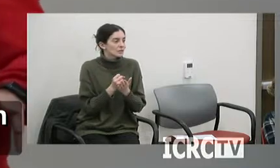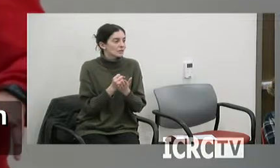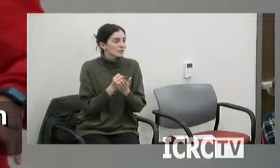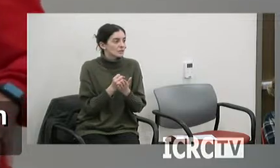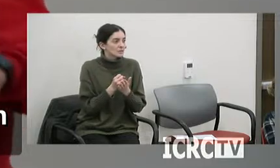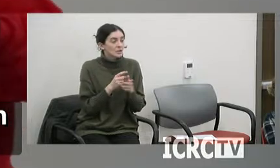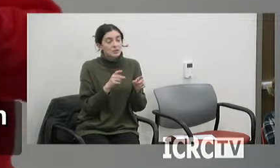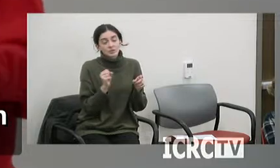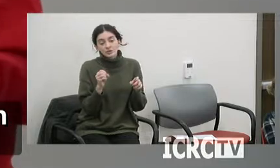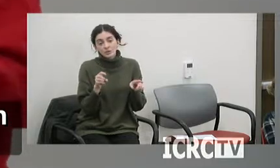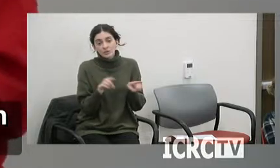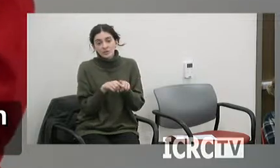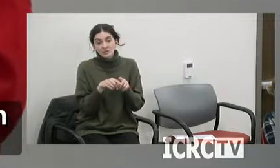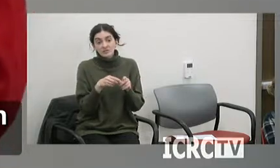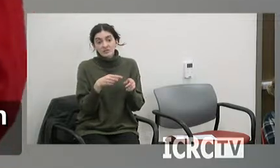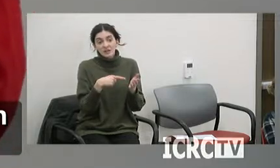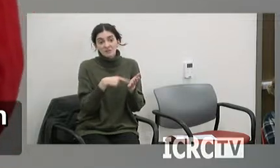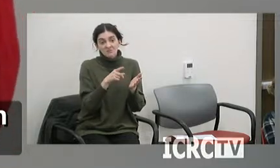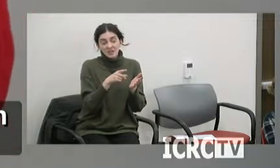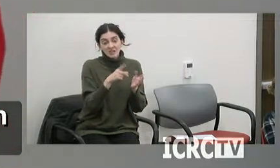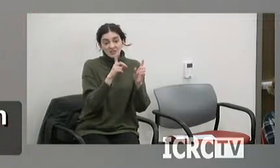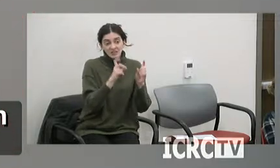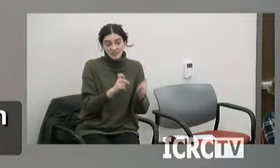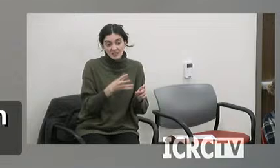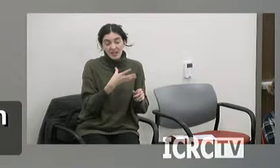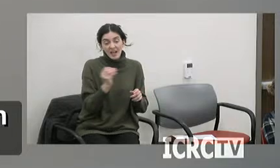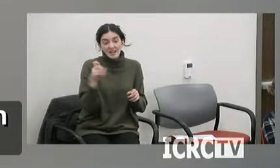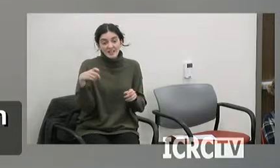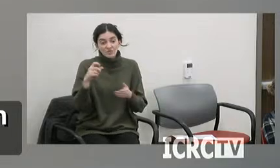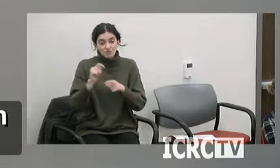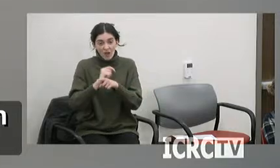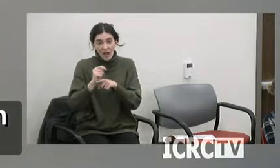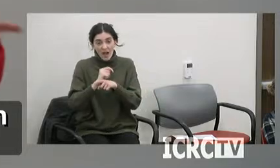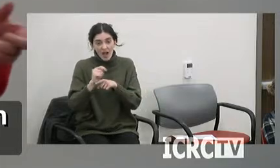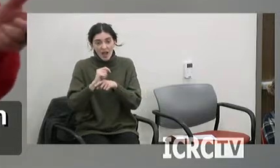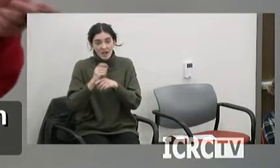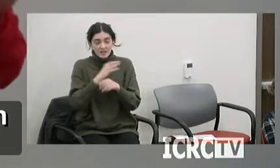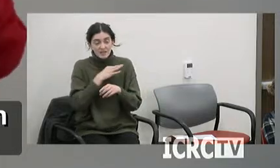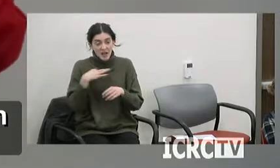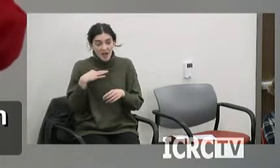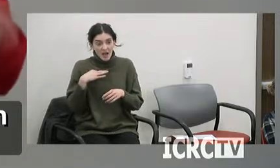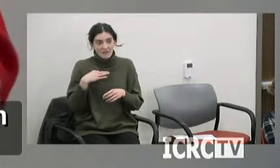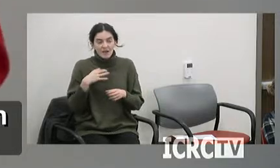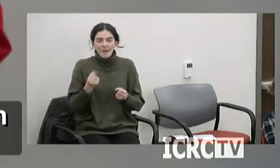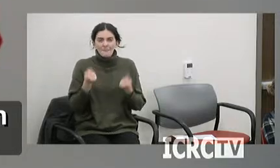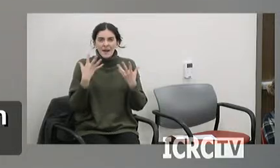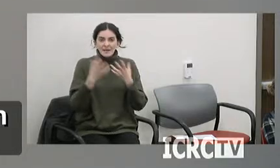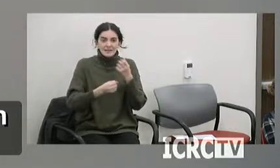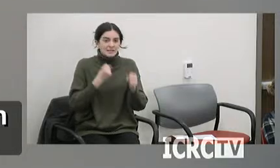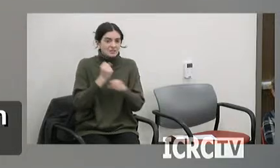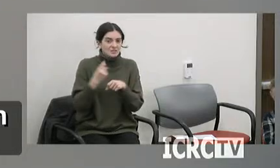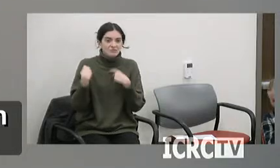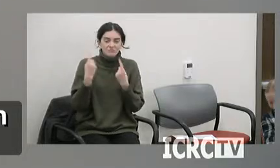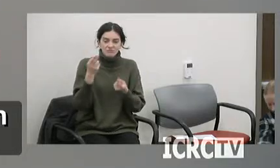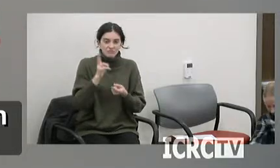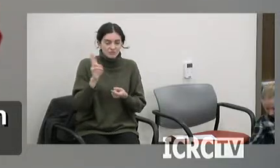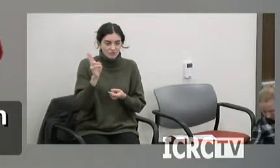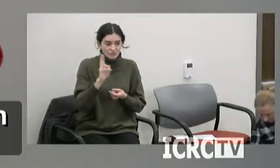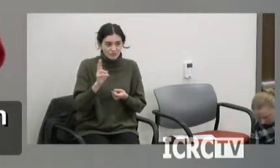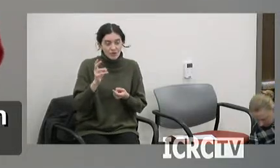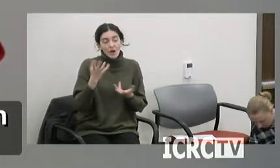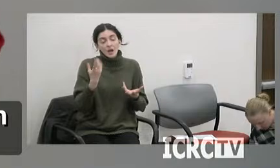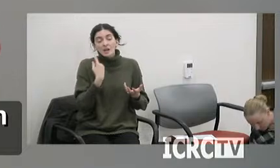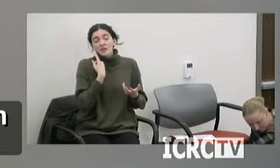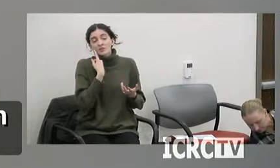train everybody. We've been using Iowa and COGAT for many years. Dr. Dunn did move us from paper to digital, so there was